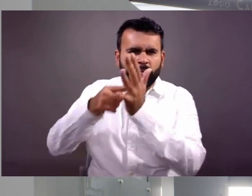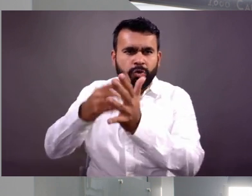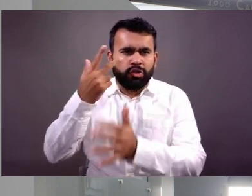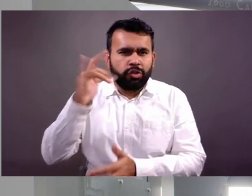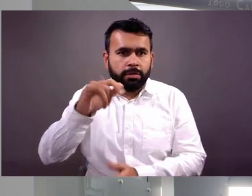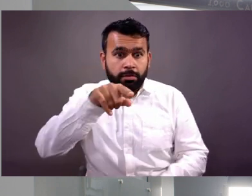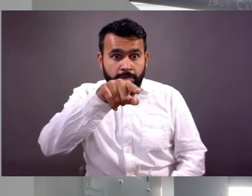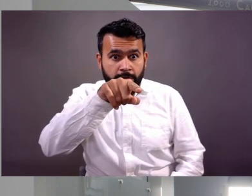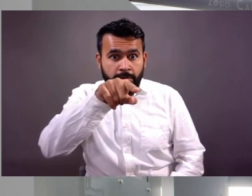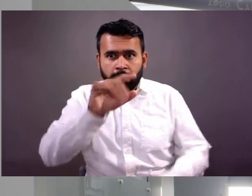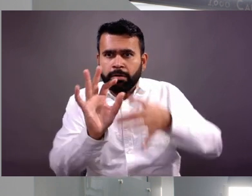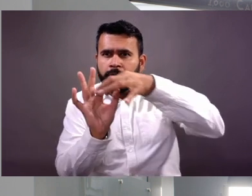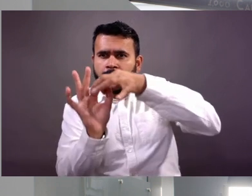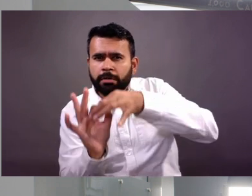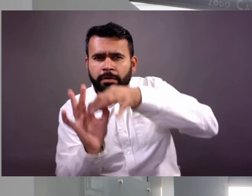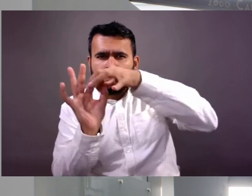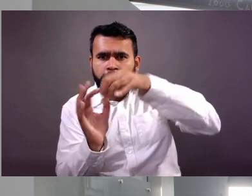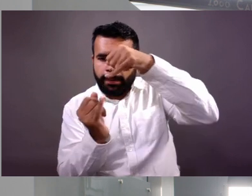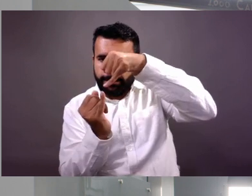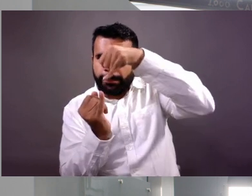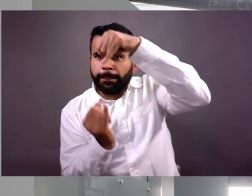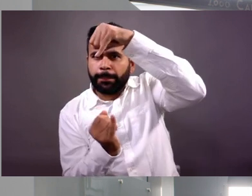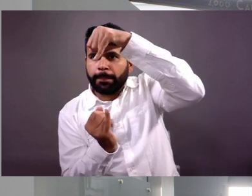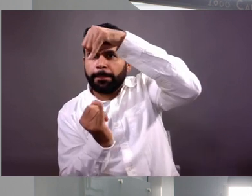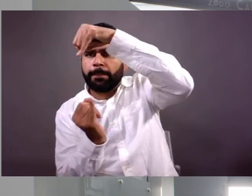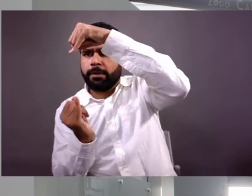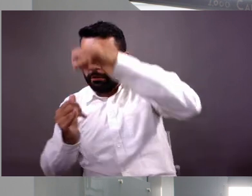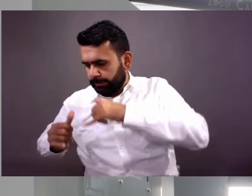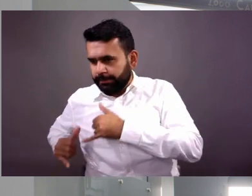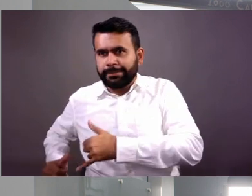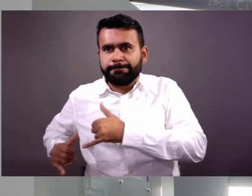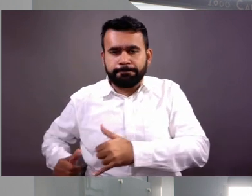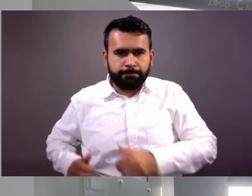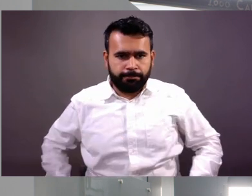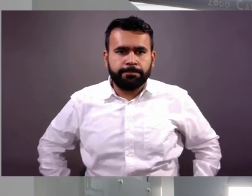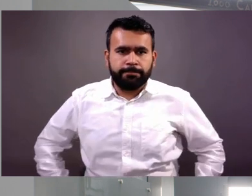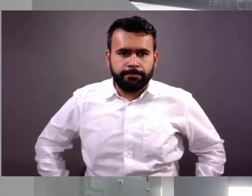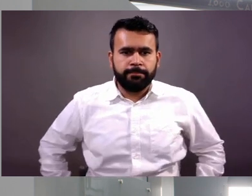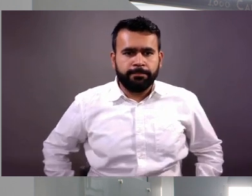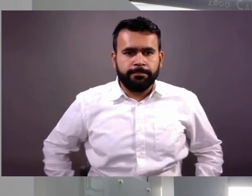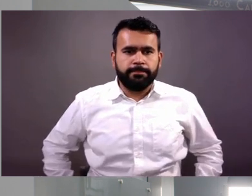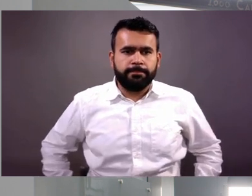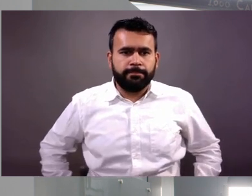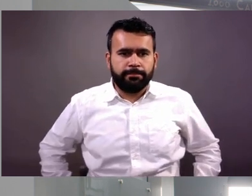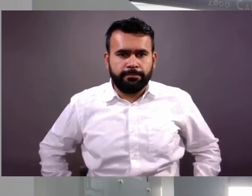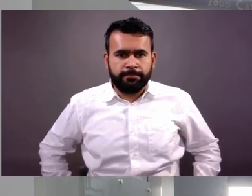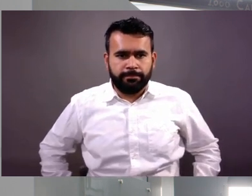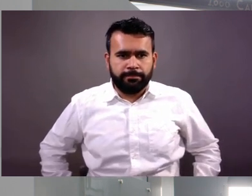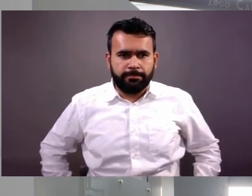heels. Pro tip. Imagine a string connected to your elbow and the heel of your